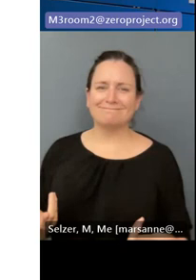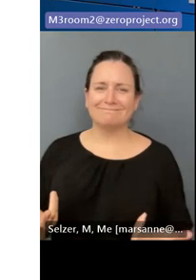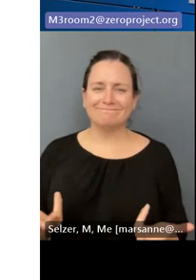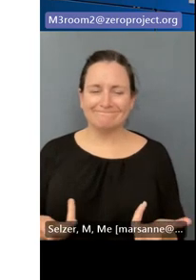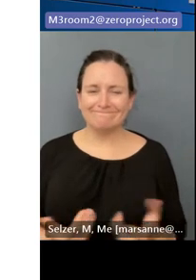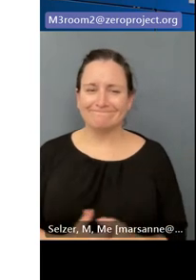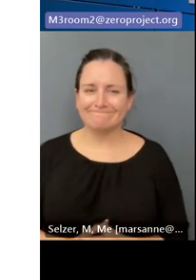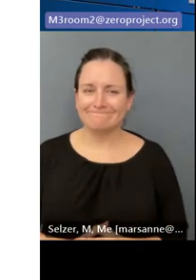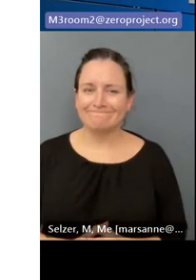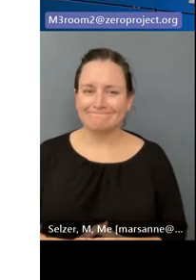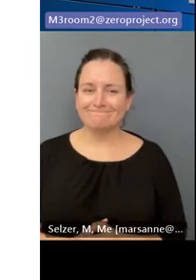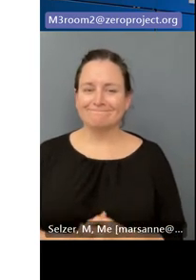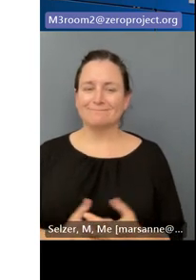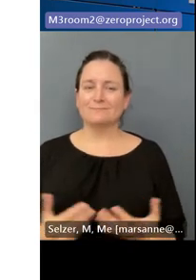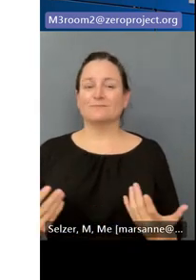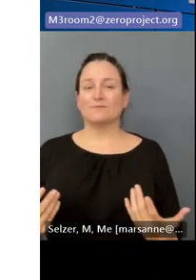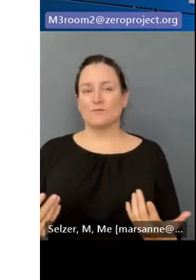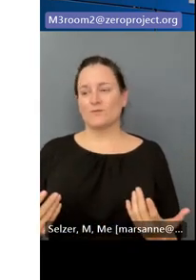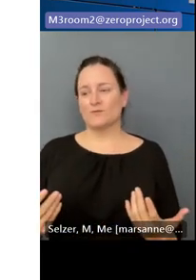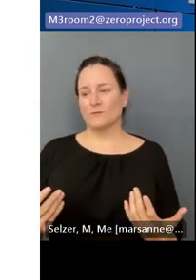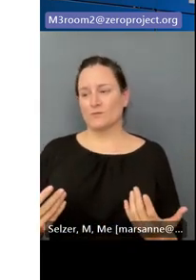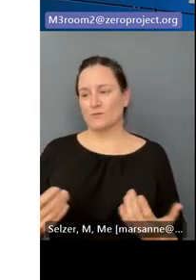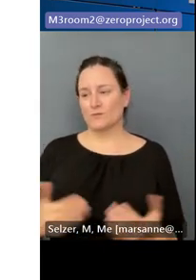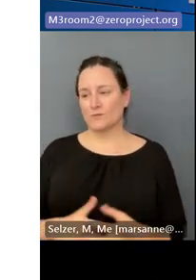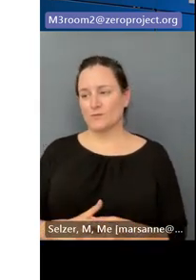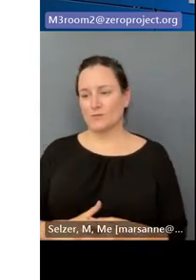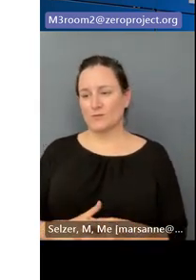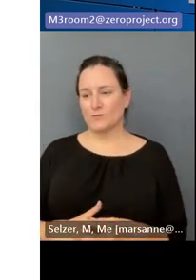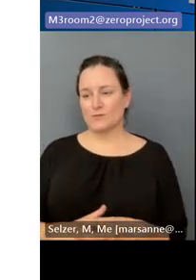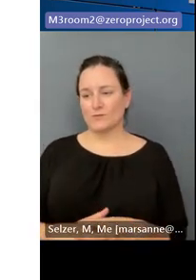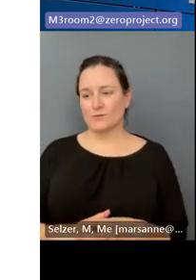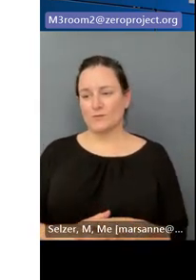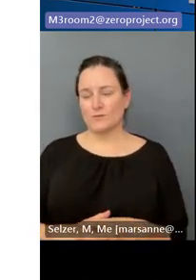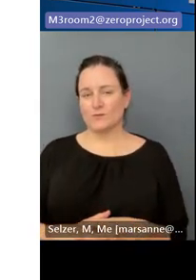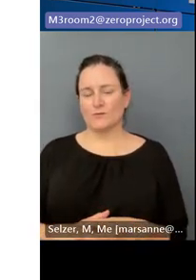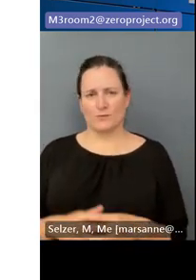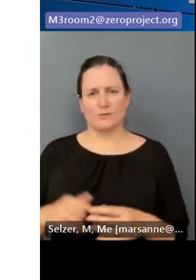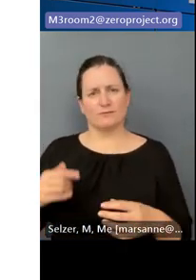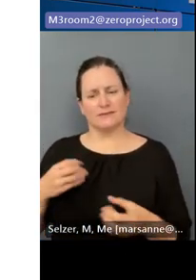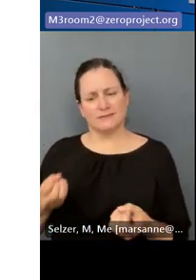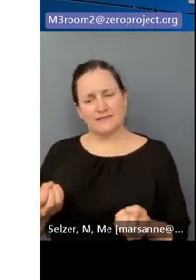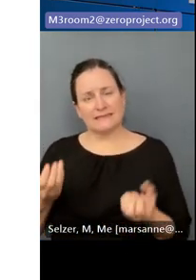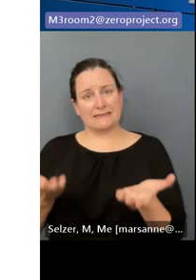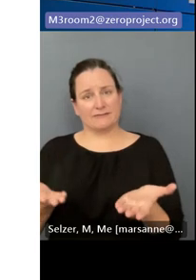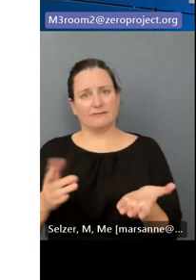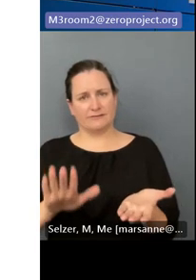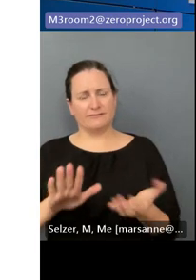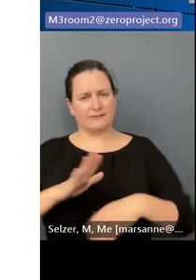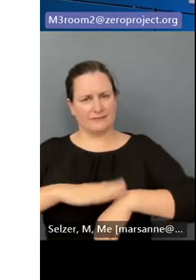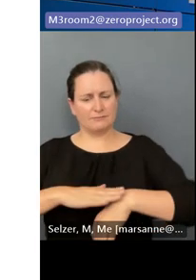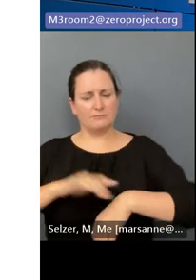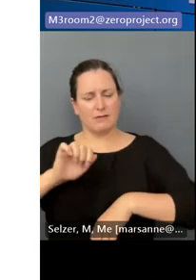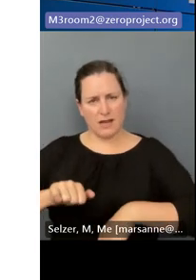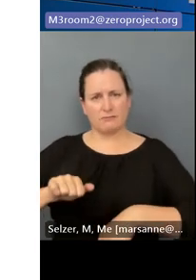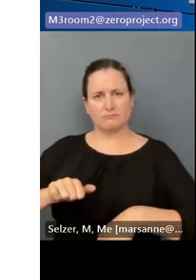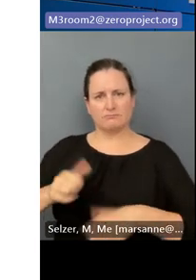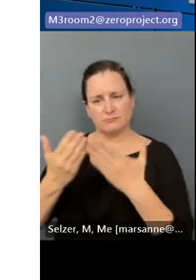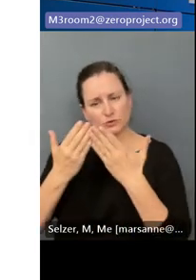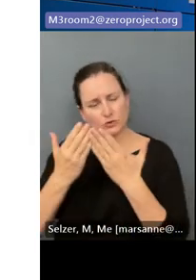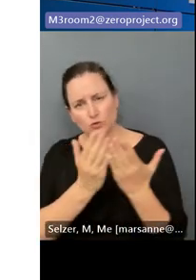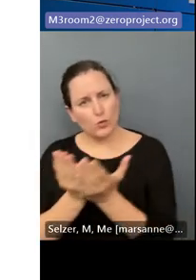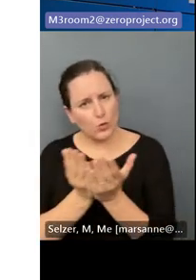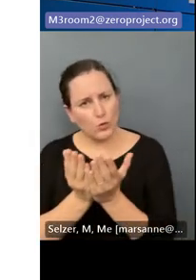the life of the people with disability not resume, not finish in the school or the health